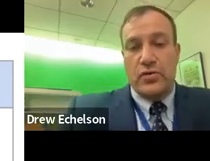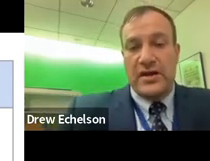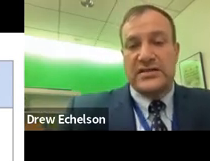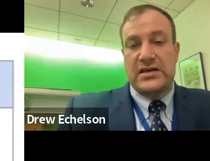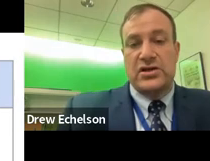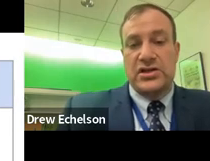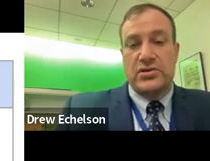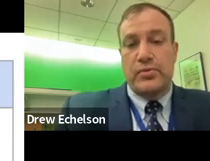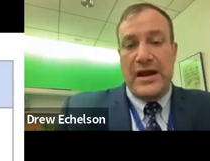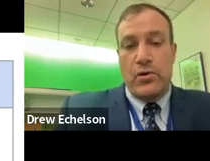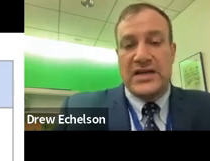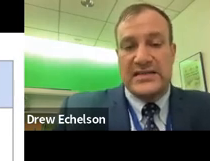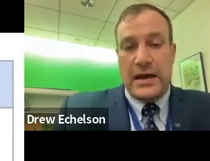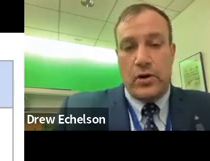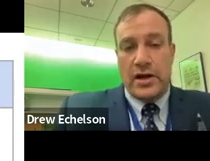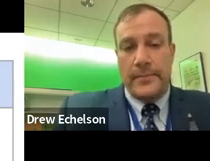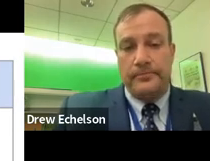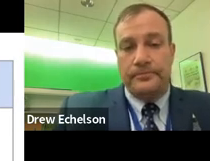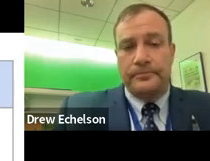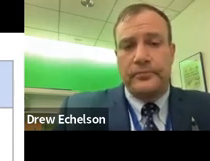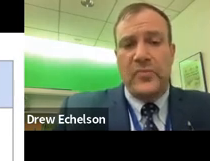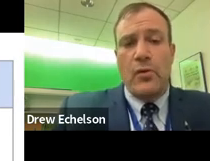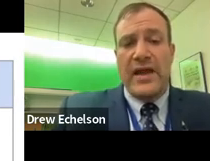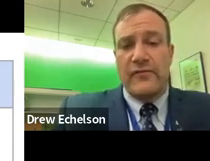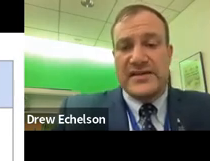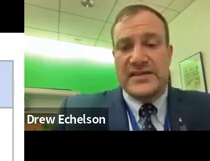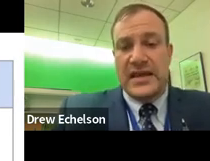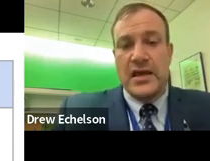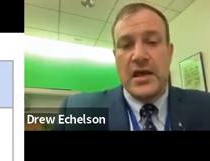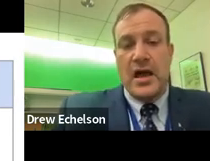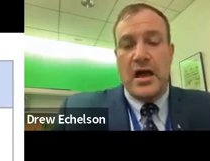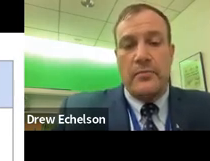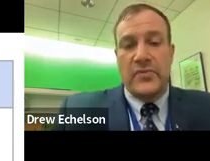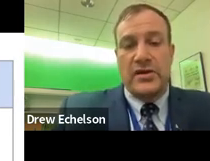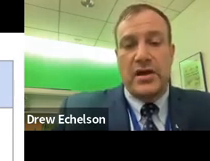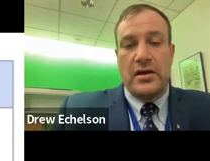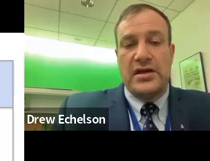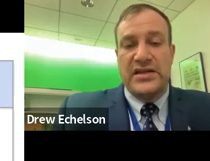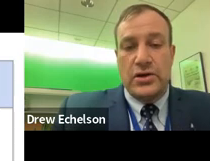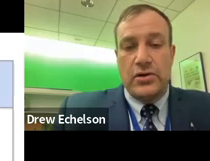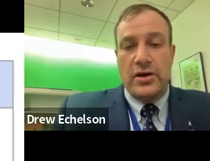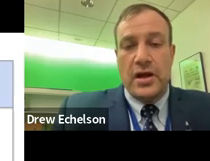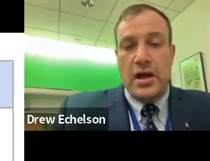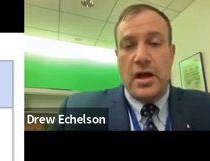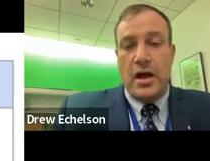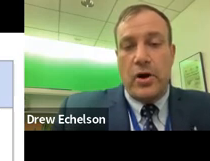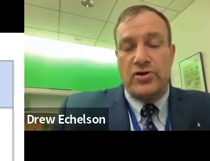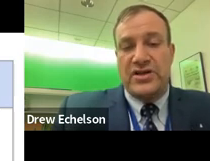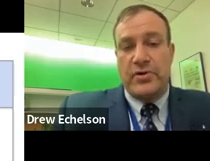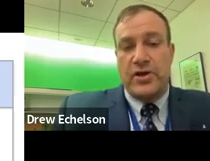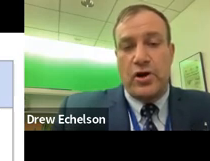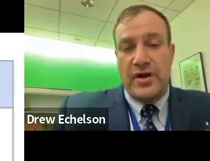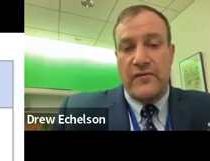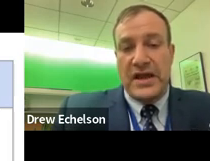to increase and continue to prioritize that work we have recently continued a